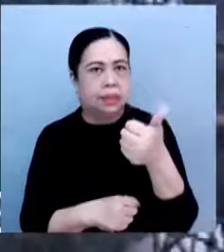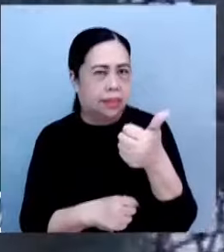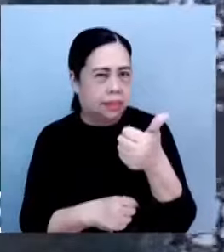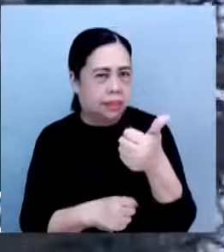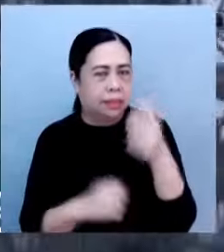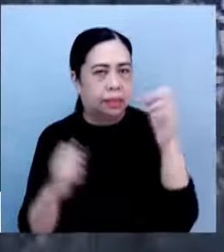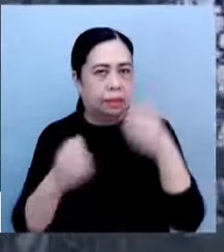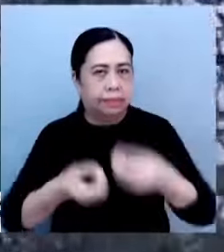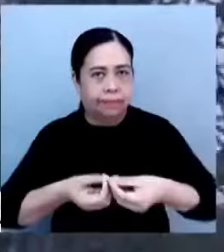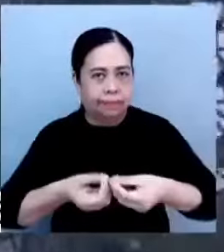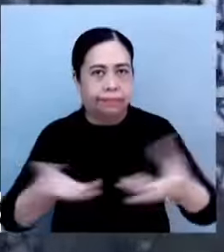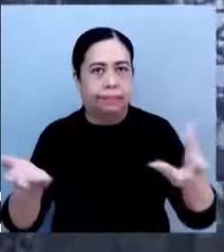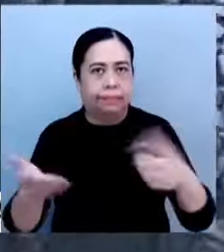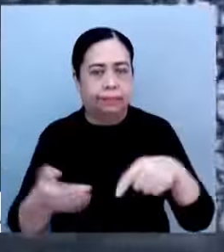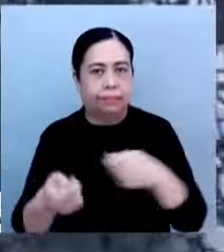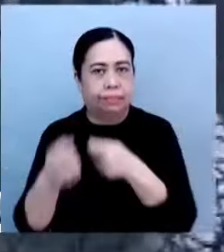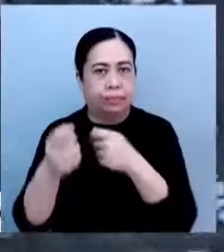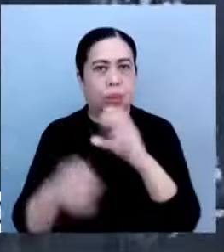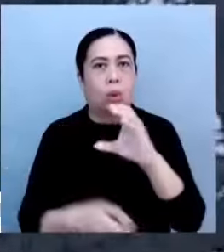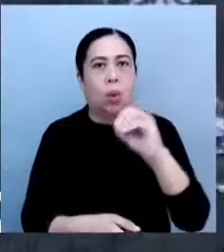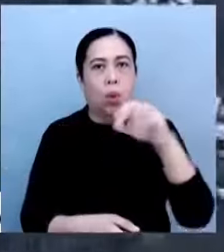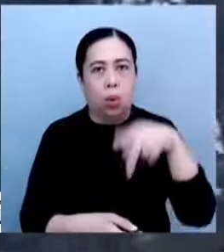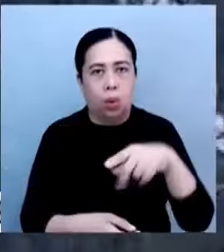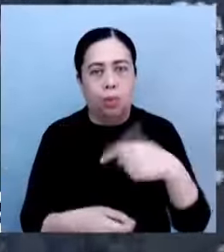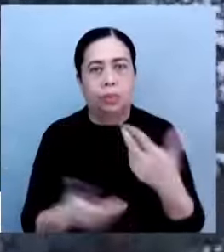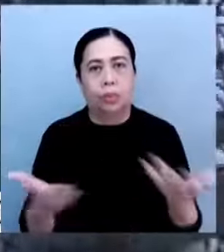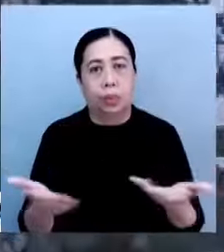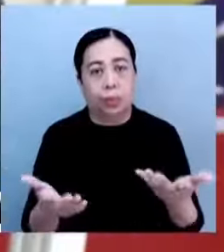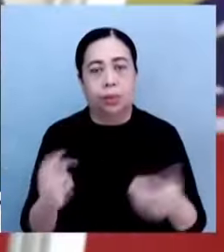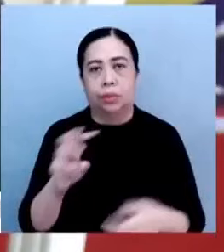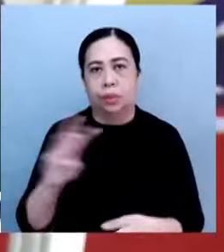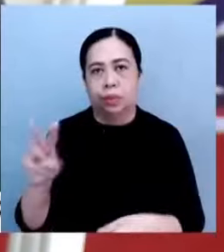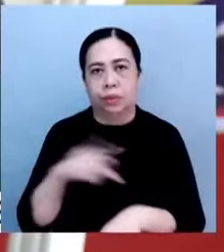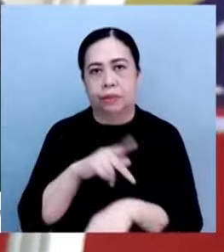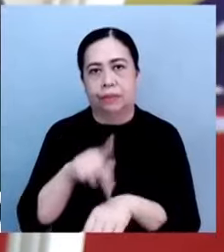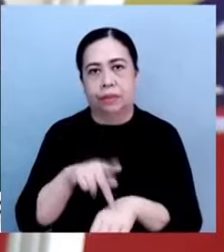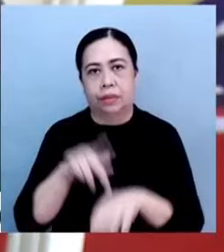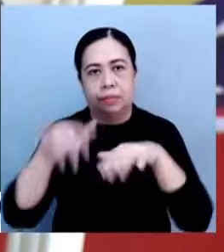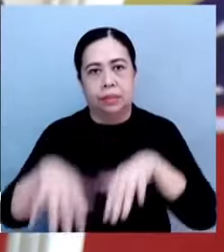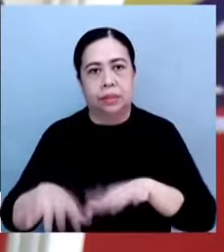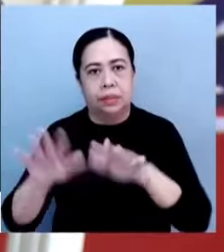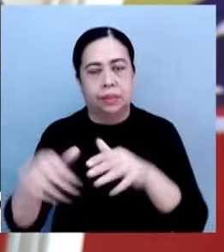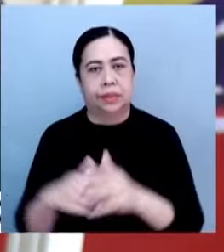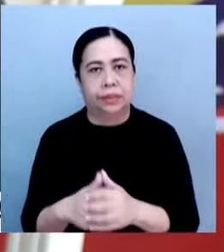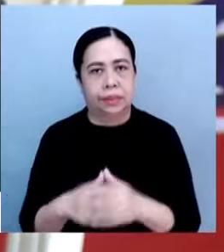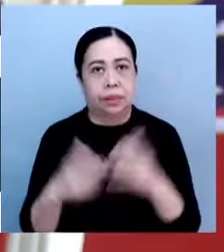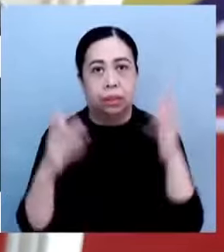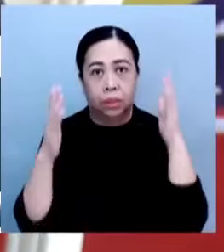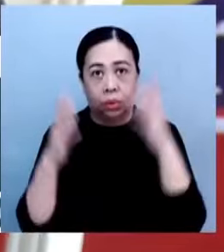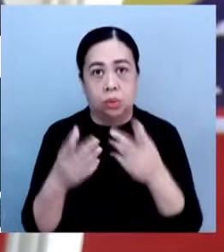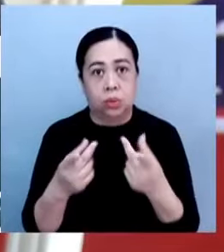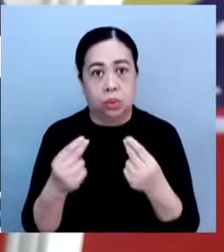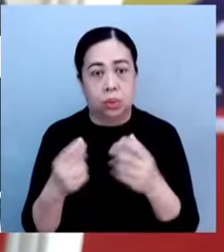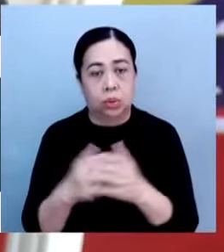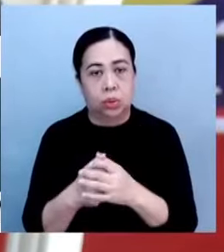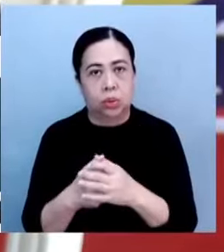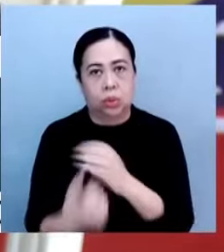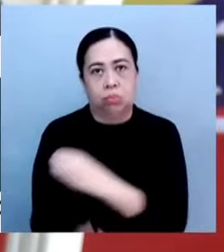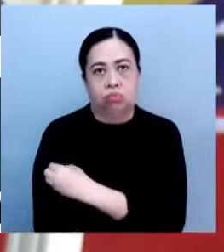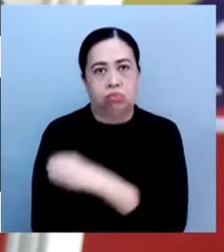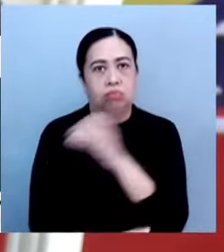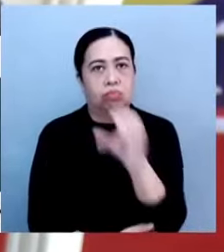to be distributed to fishing cooperatives in the West Philippine Sea. We are now into the direction of actually capacitating